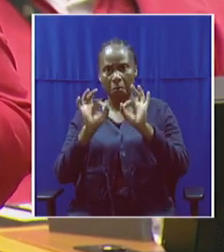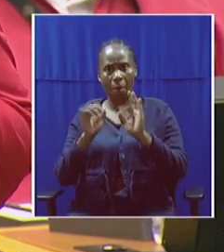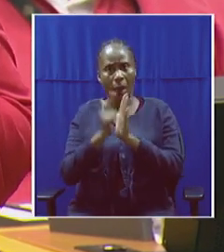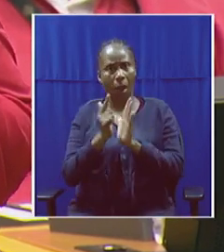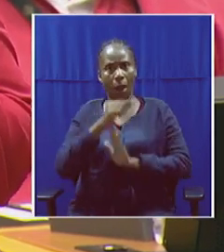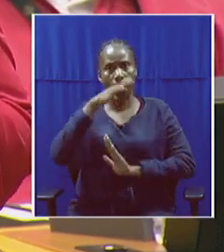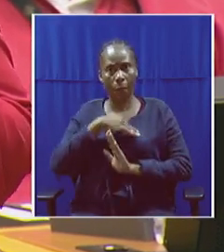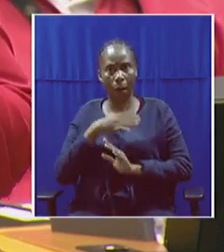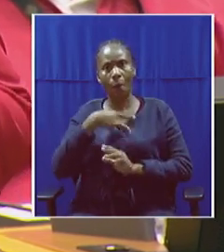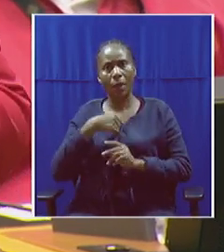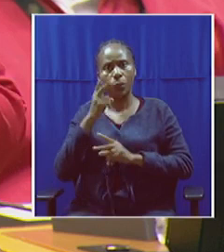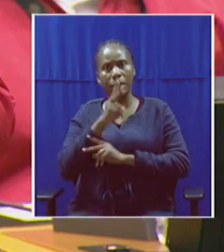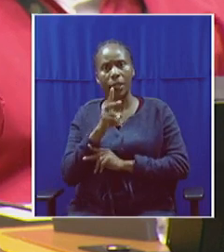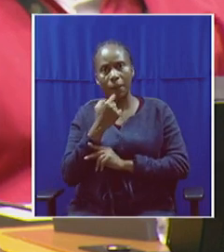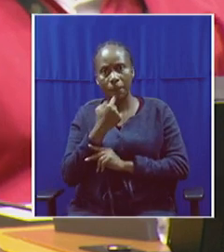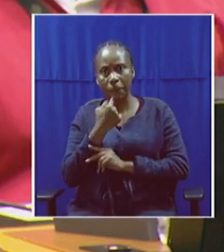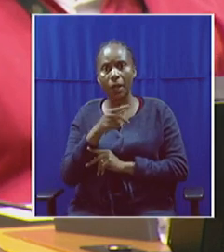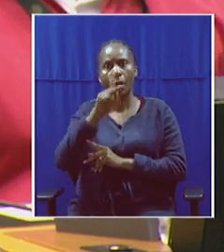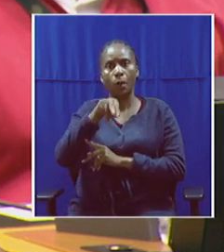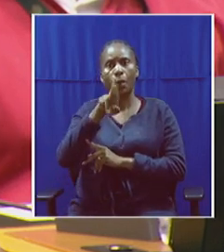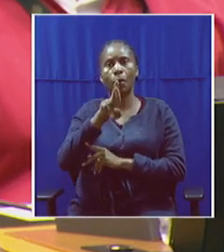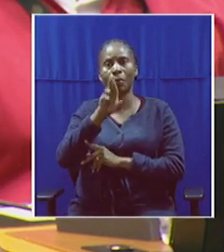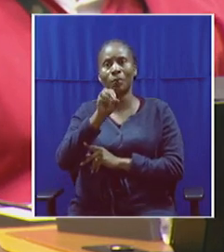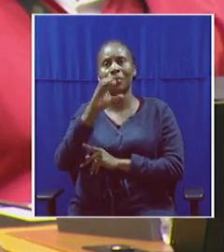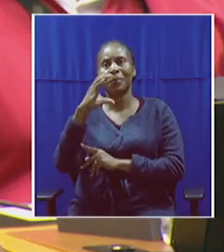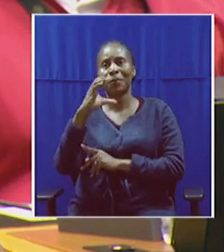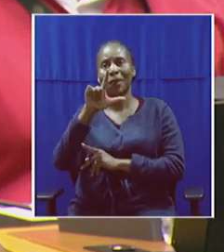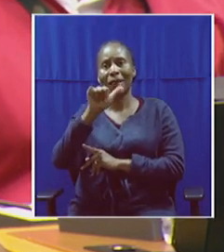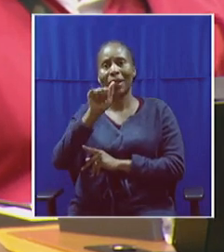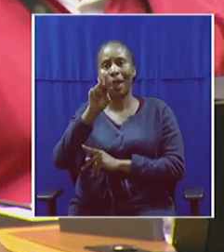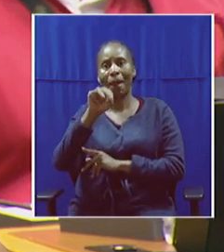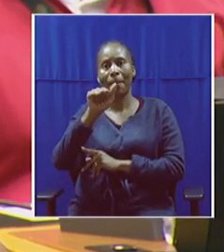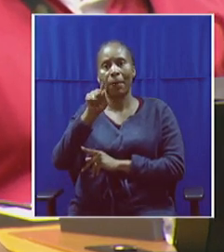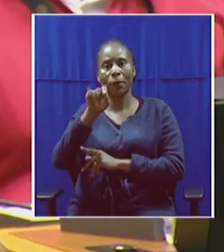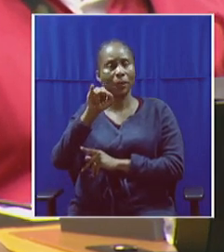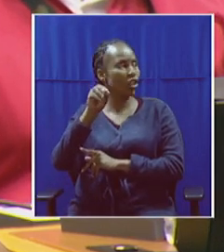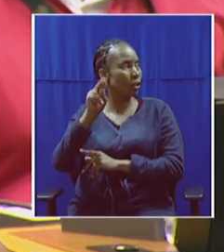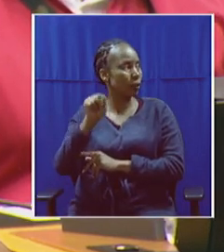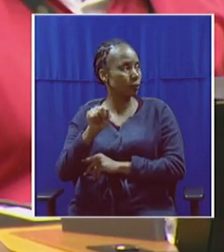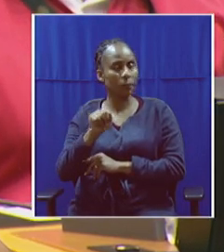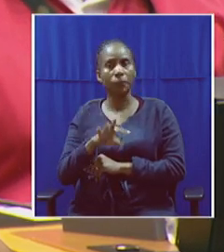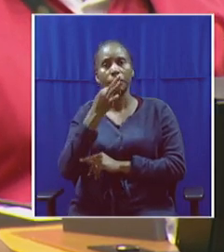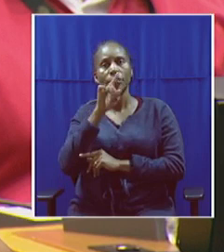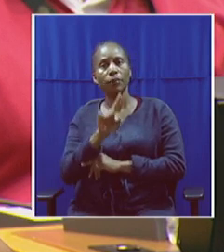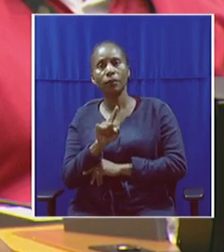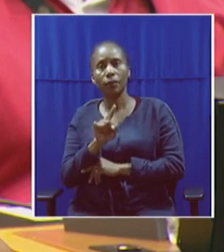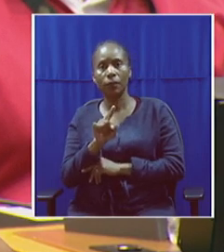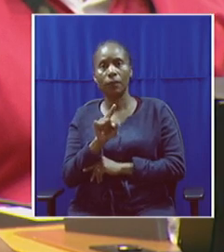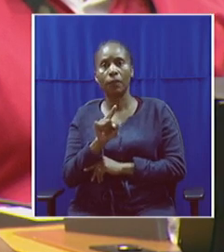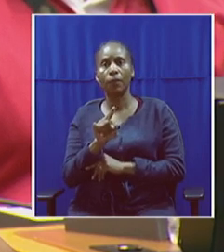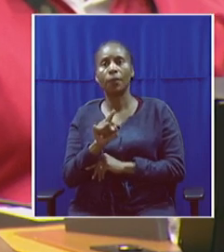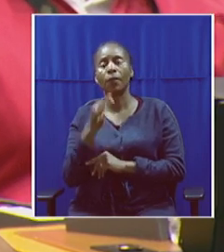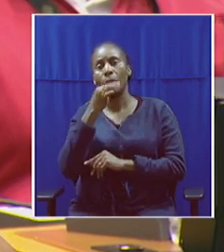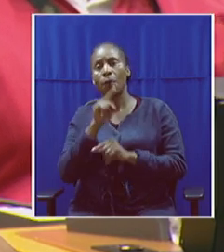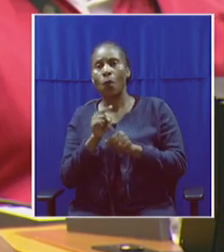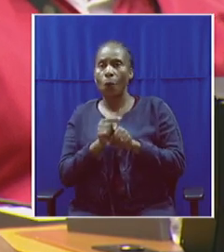you do we have a proclamation number of the SI you with regards to that or do we have an saps case